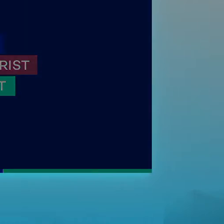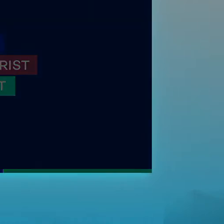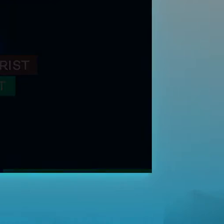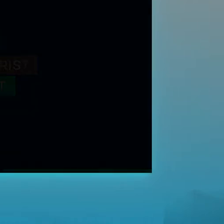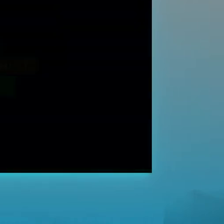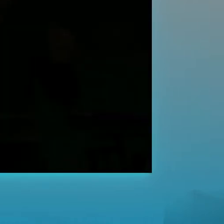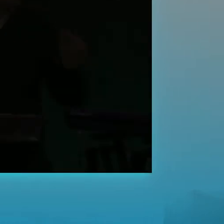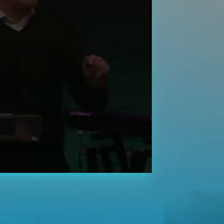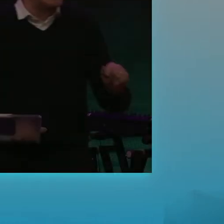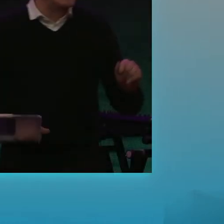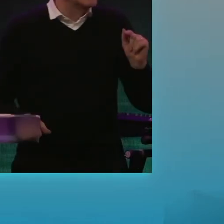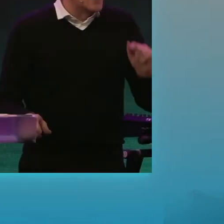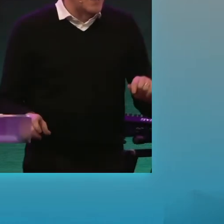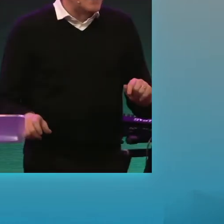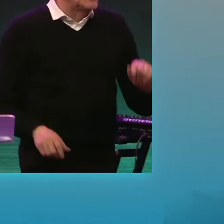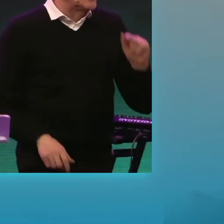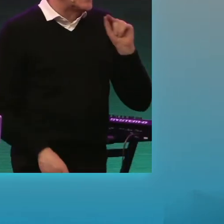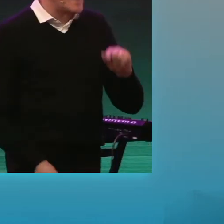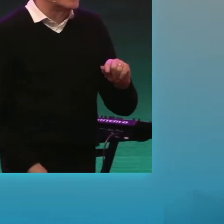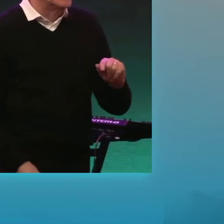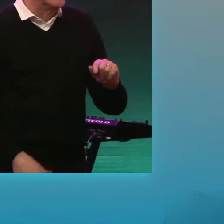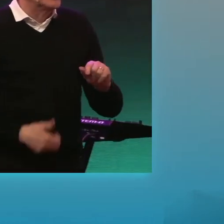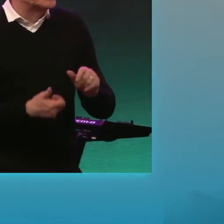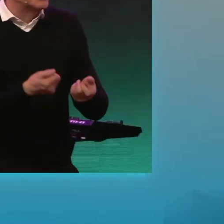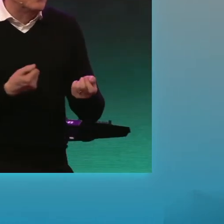is moving on the waters.